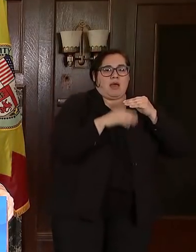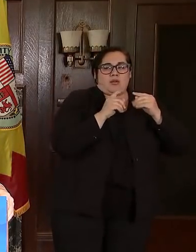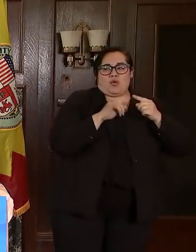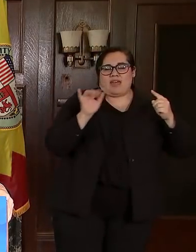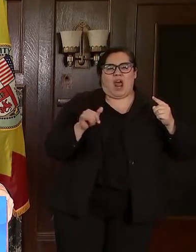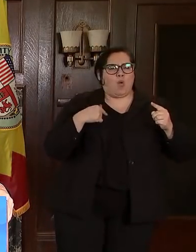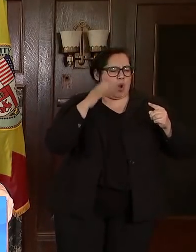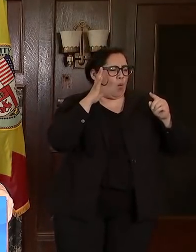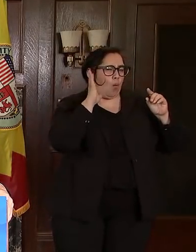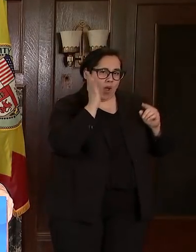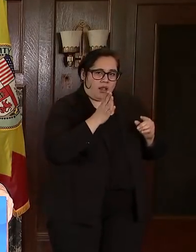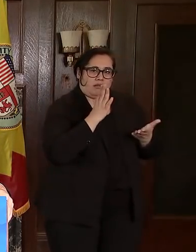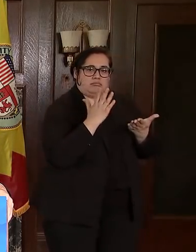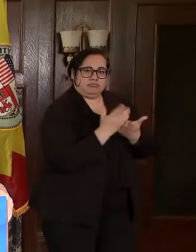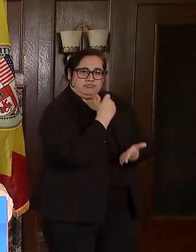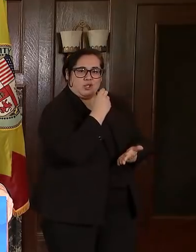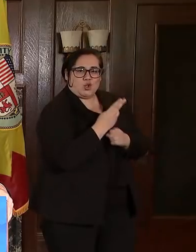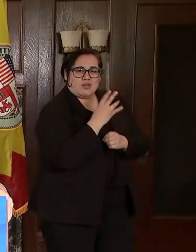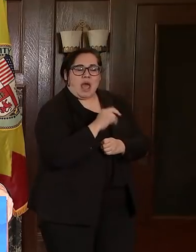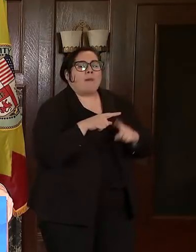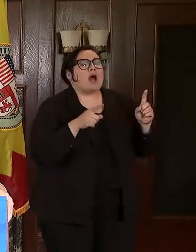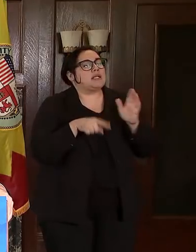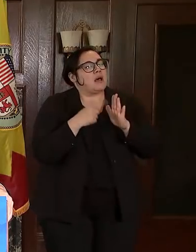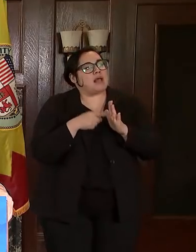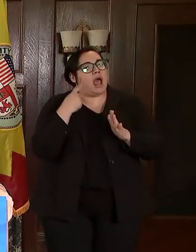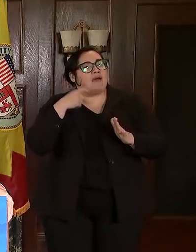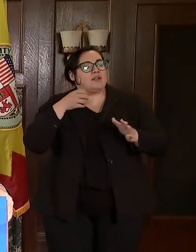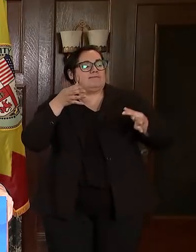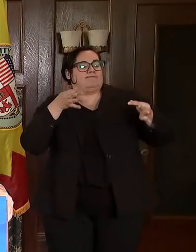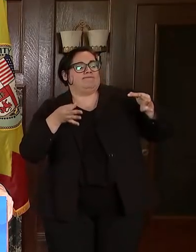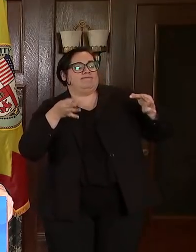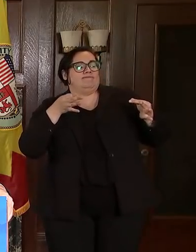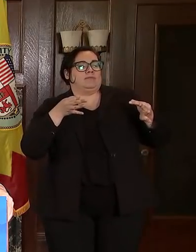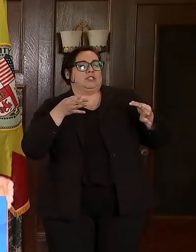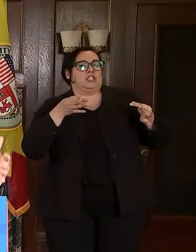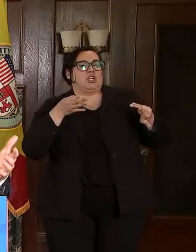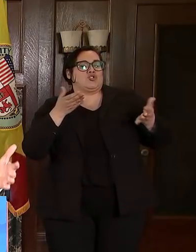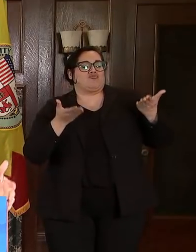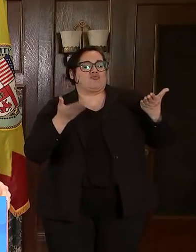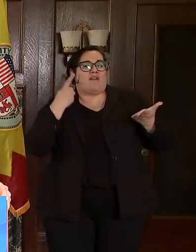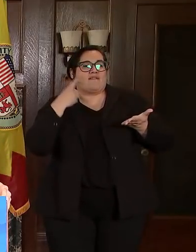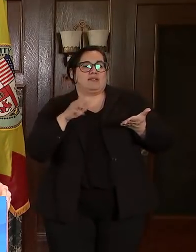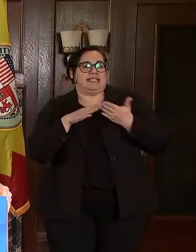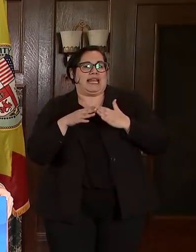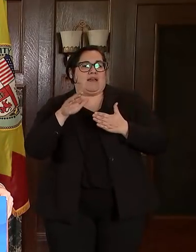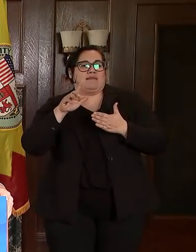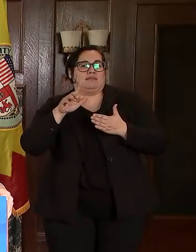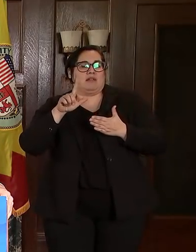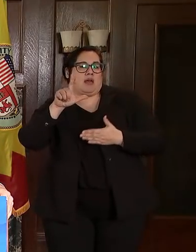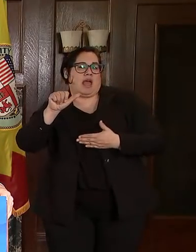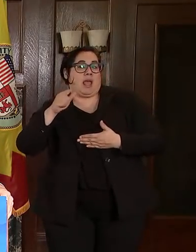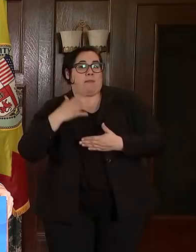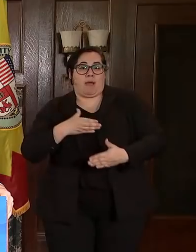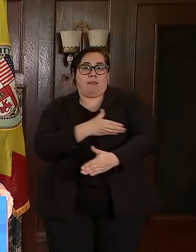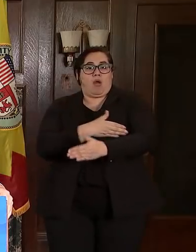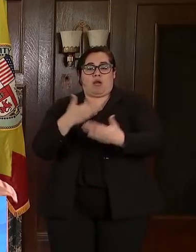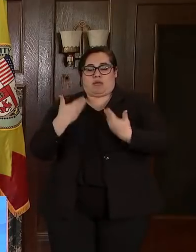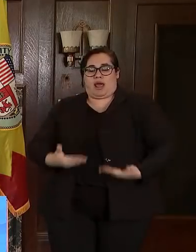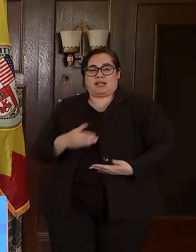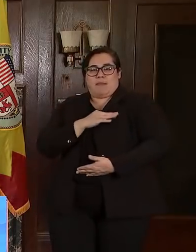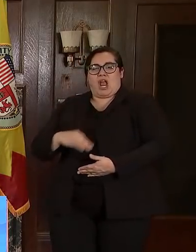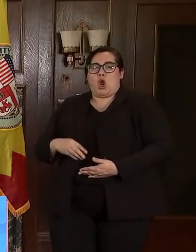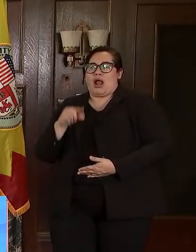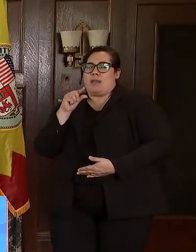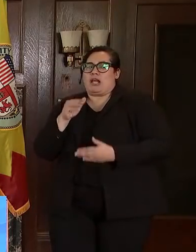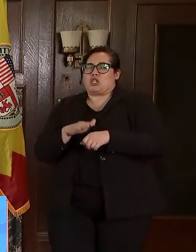times, and I want to be clear though, where I will have to make judgments for the city of Los Angeles and my power as mayor to sometimes go slower. But I